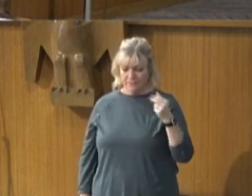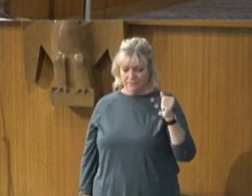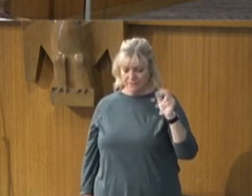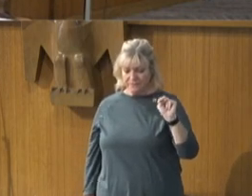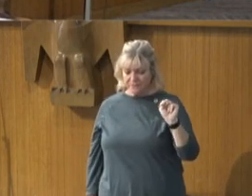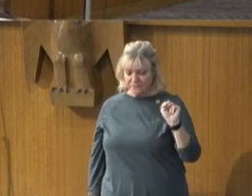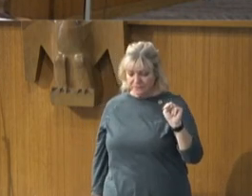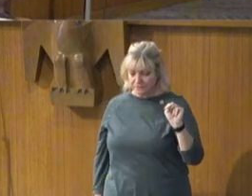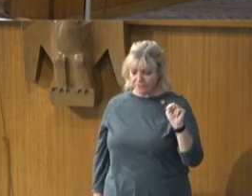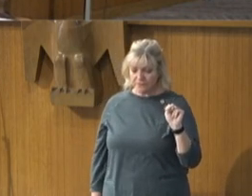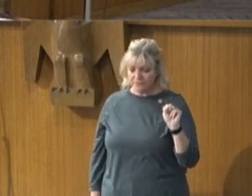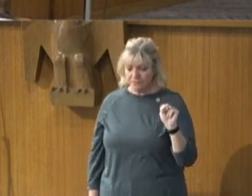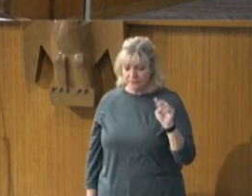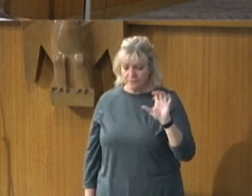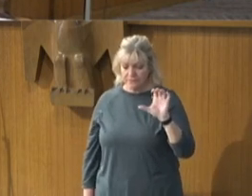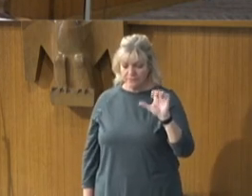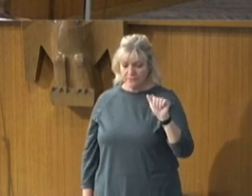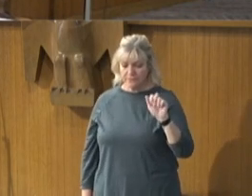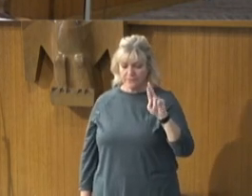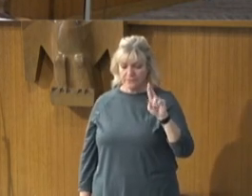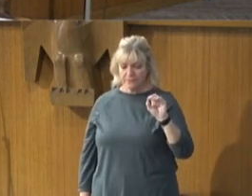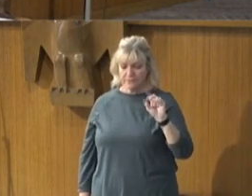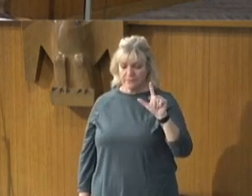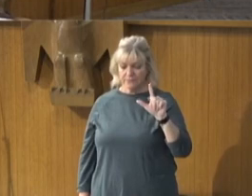Glenn Meehan.